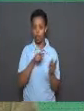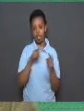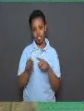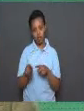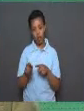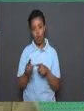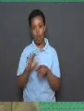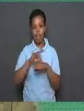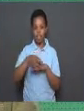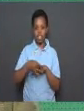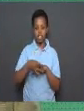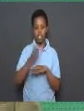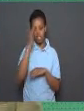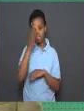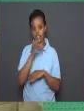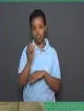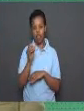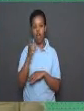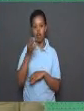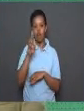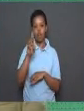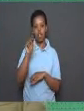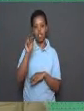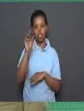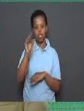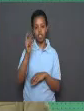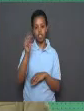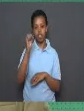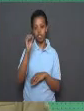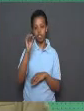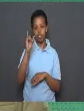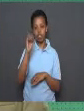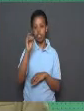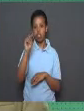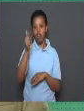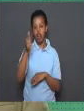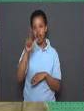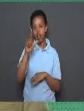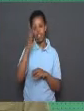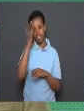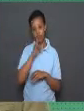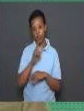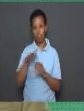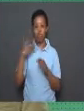also learned about infectious diseases and functional diseases.